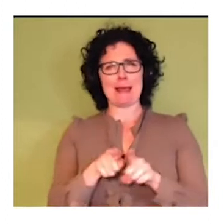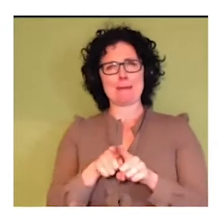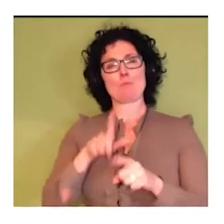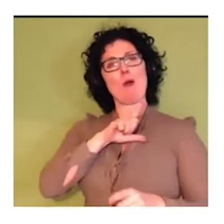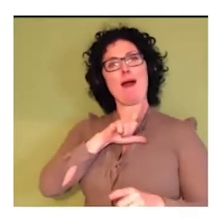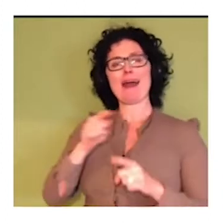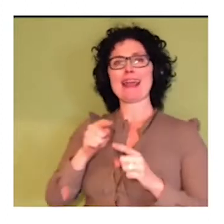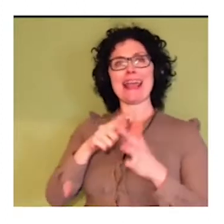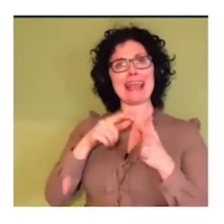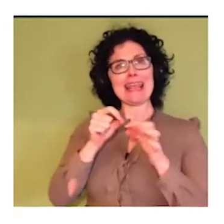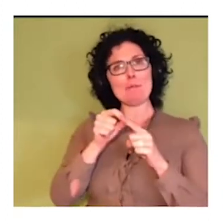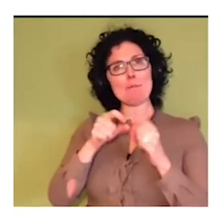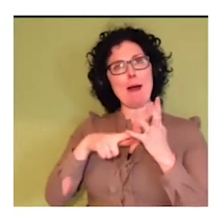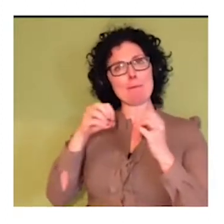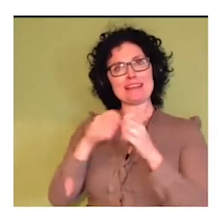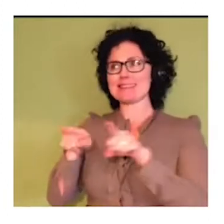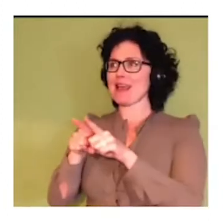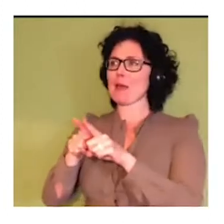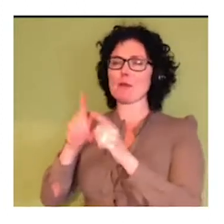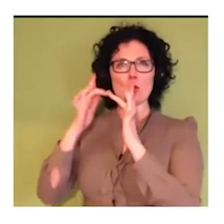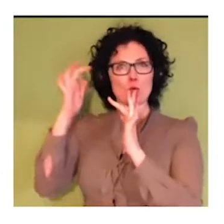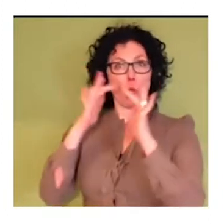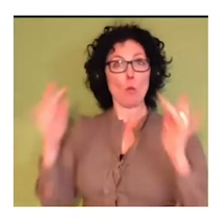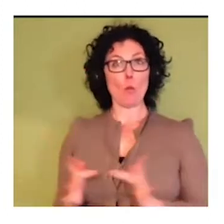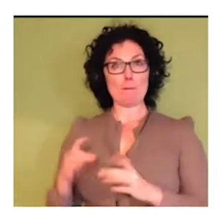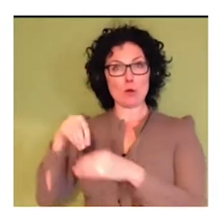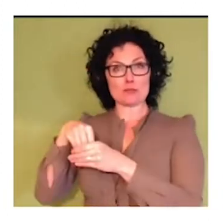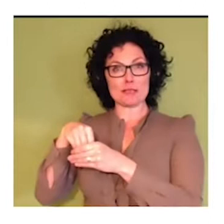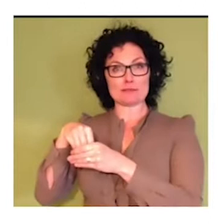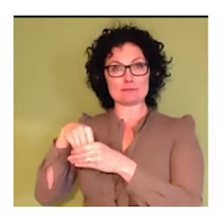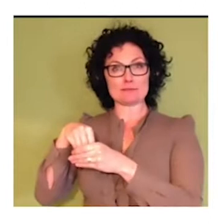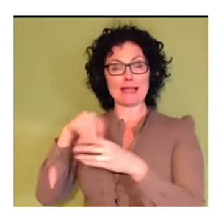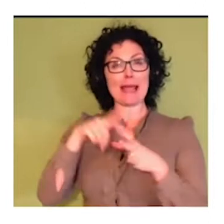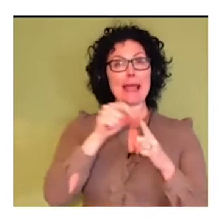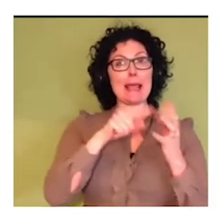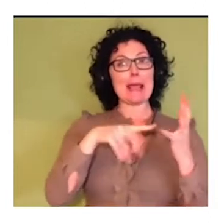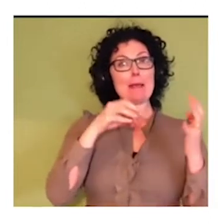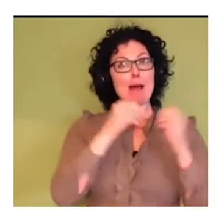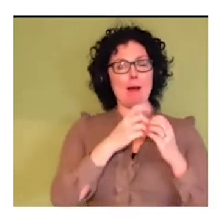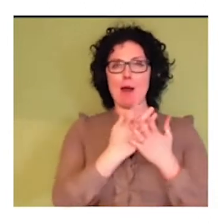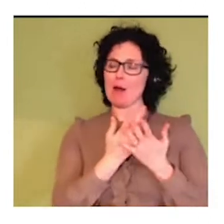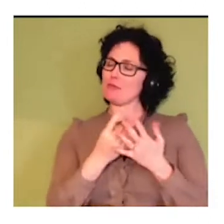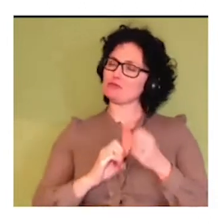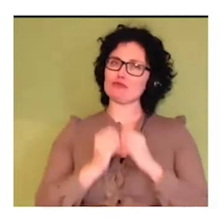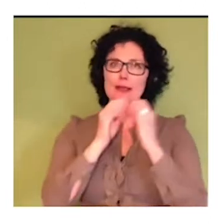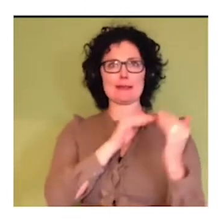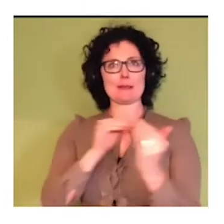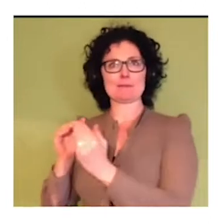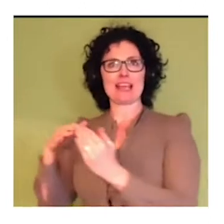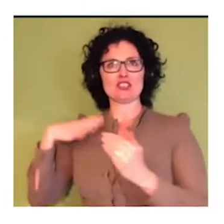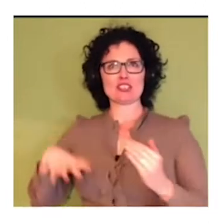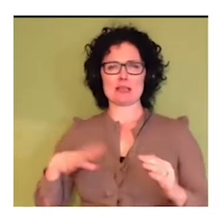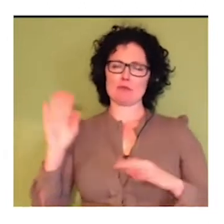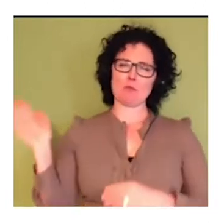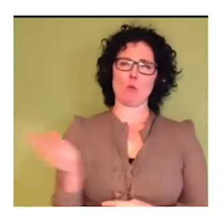content. And because EPUB has been designed for publications from the ground up, it provides excellent navigation